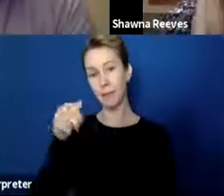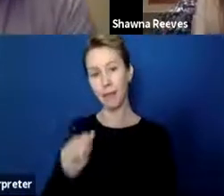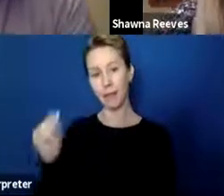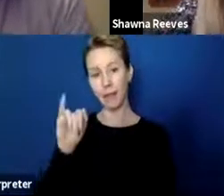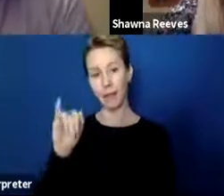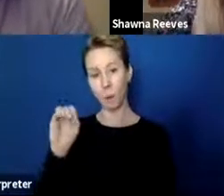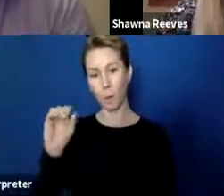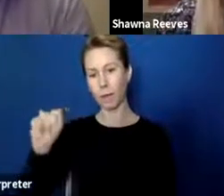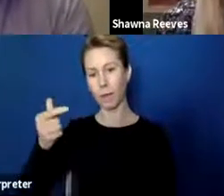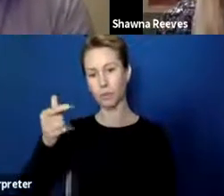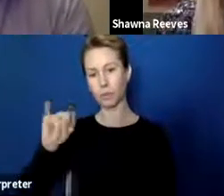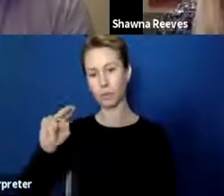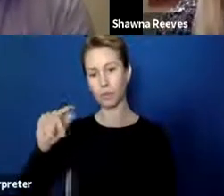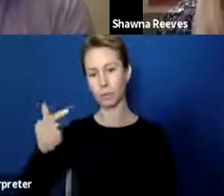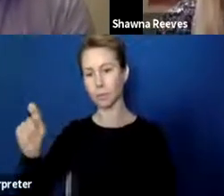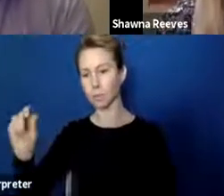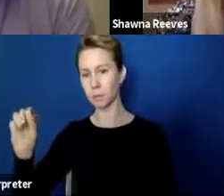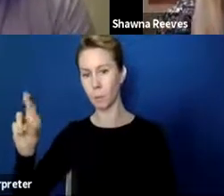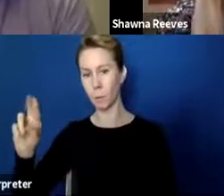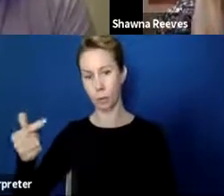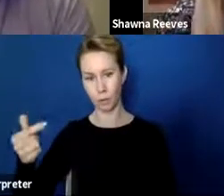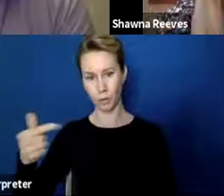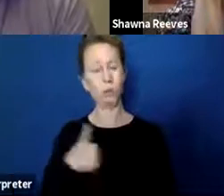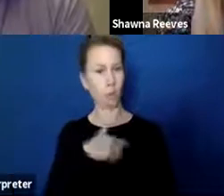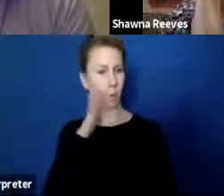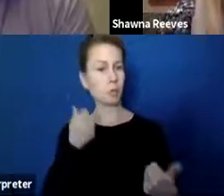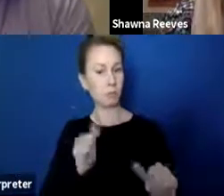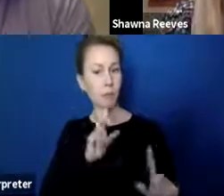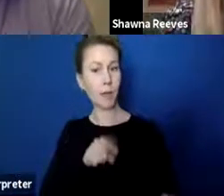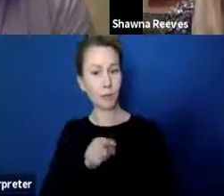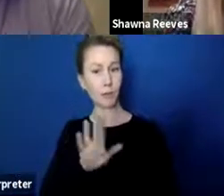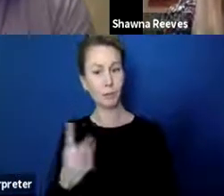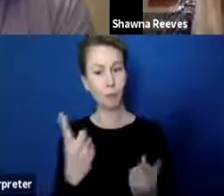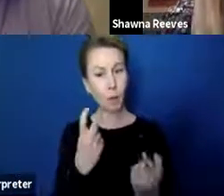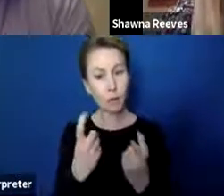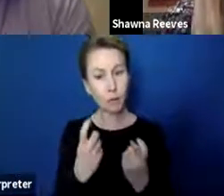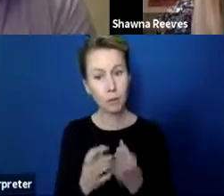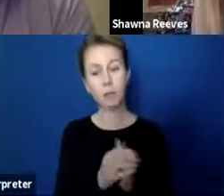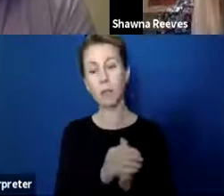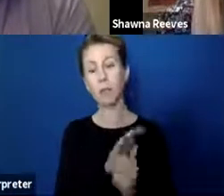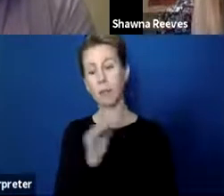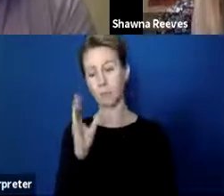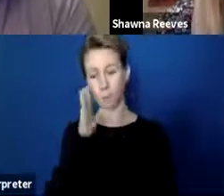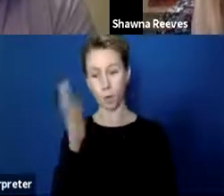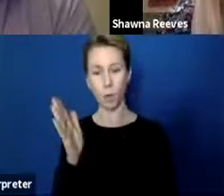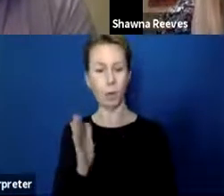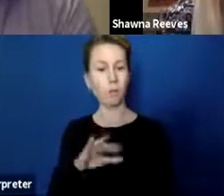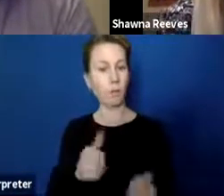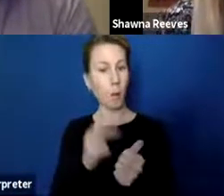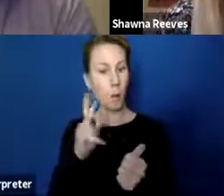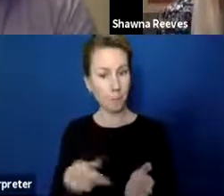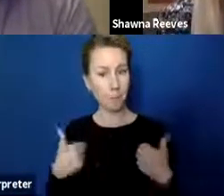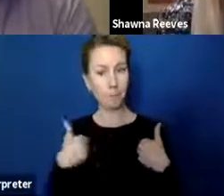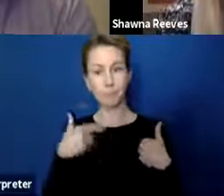No, I was just adding that across the state, we're seeing a reduction in abuse complaints. And it's what you're hearing. You're hearing a lot about sort of children being out of school and there being a